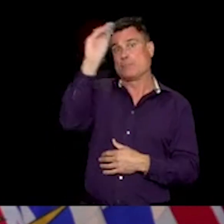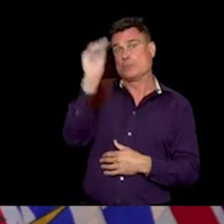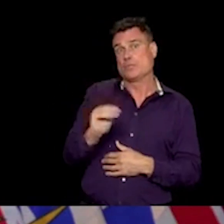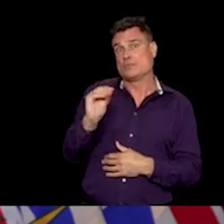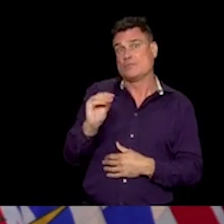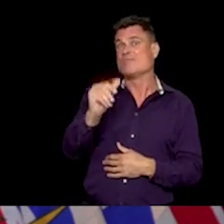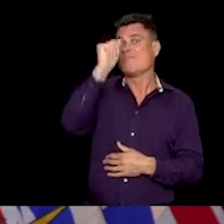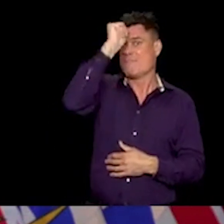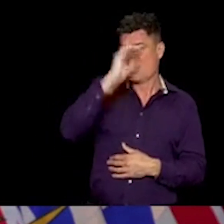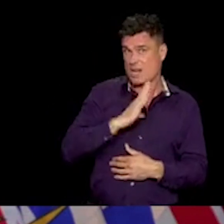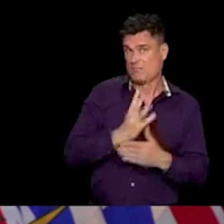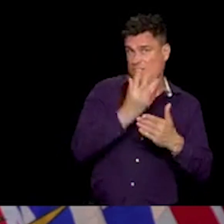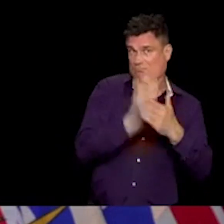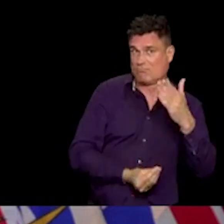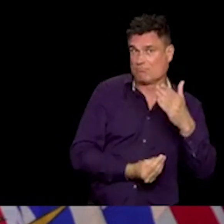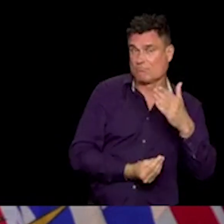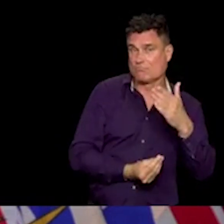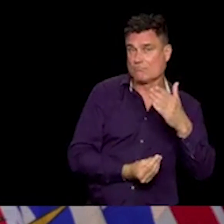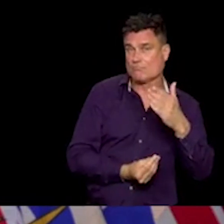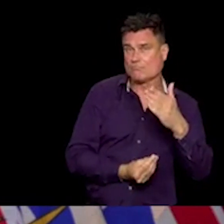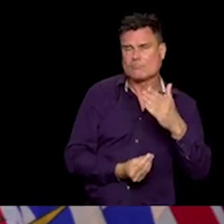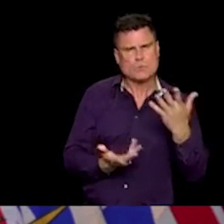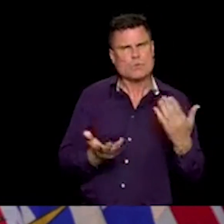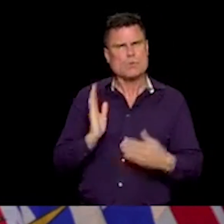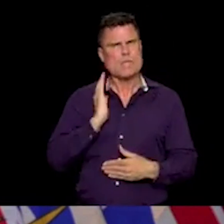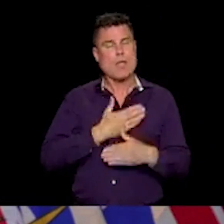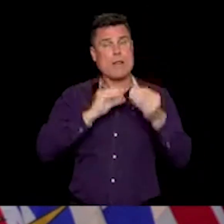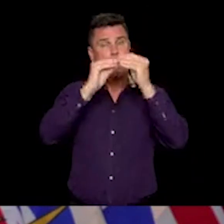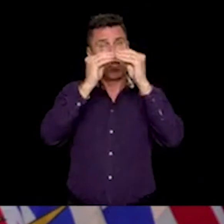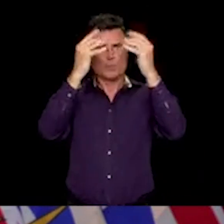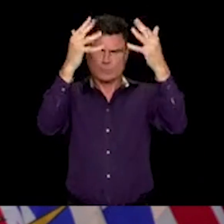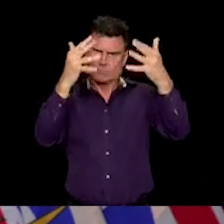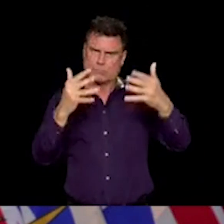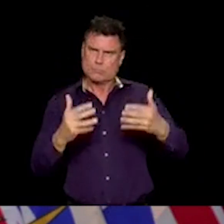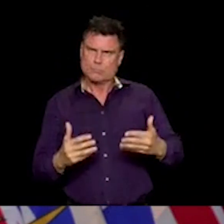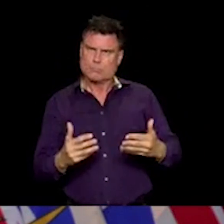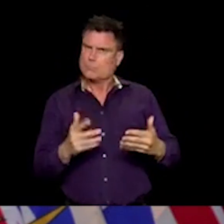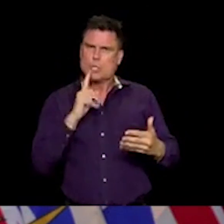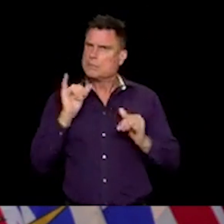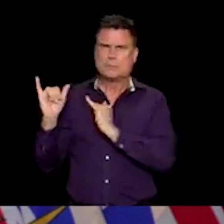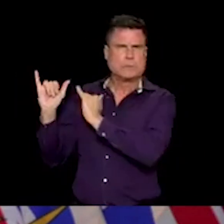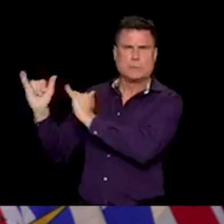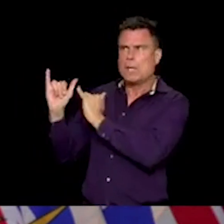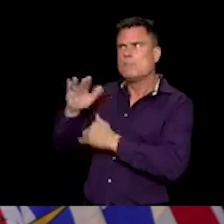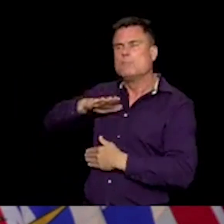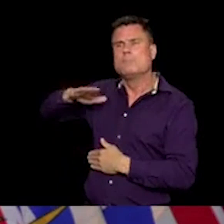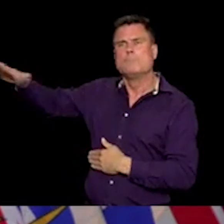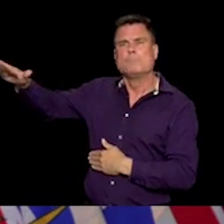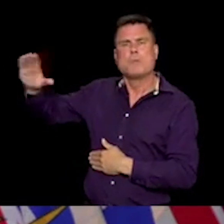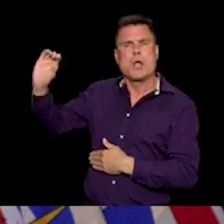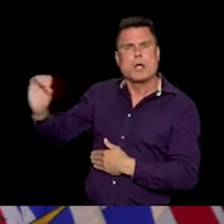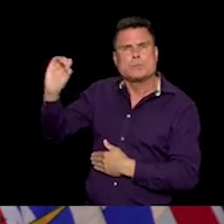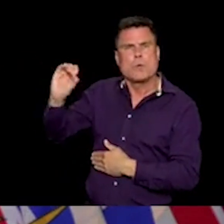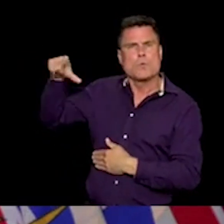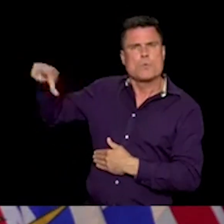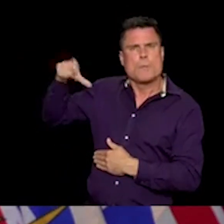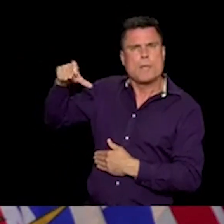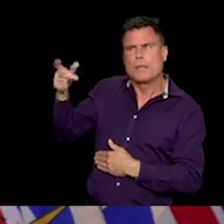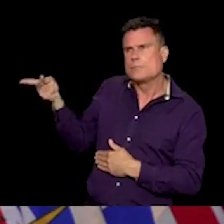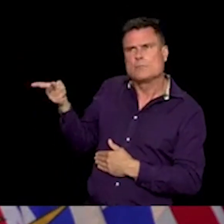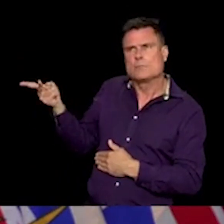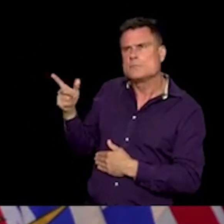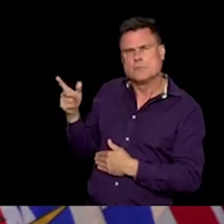64% of the people who have ended up in our intensive care unit or needed critical care have been men. In addition, when we